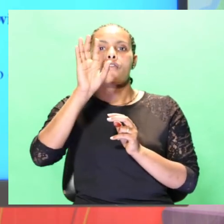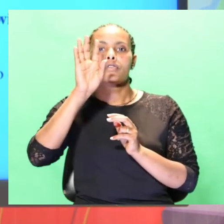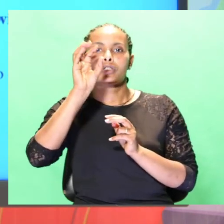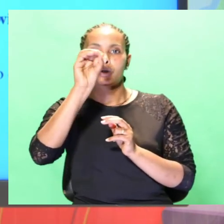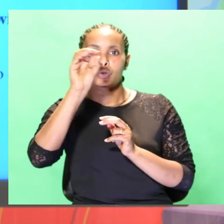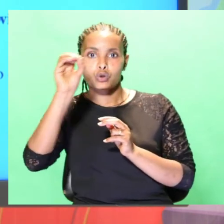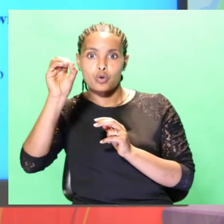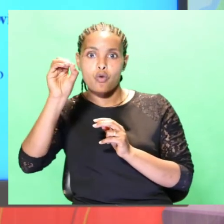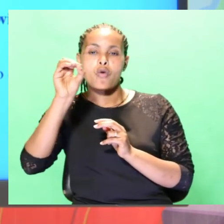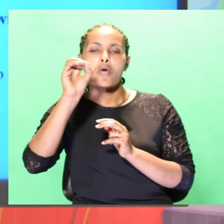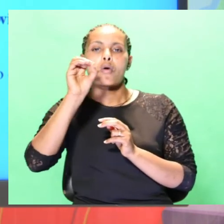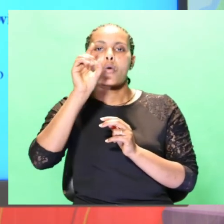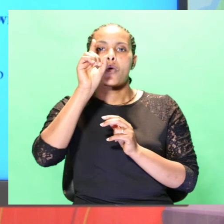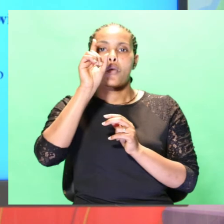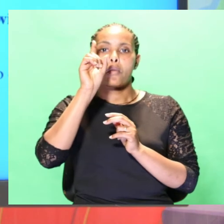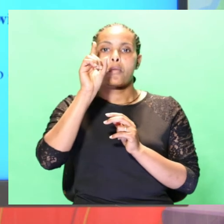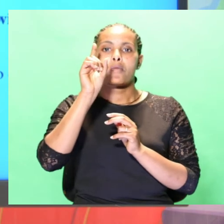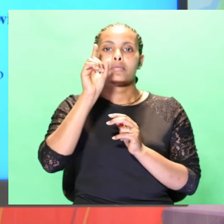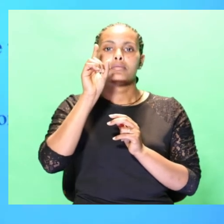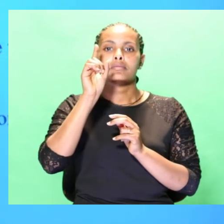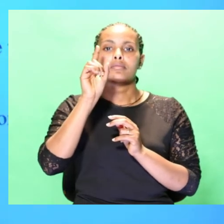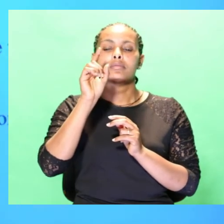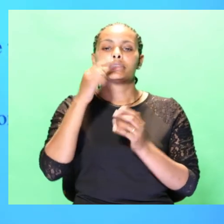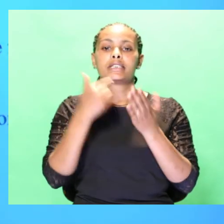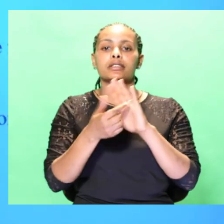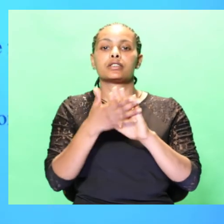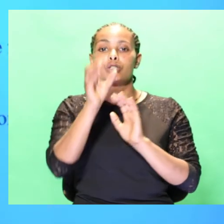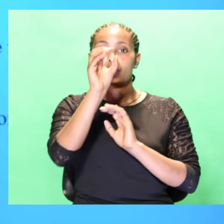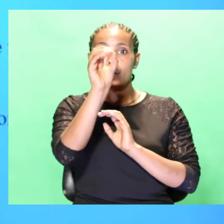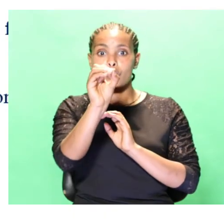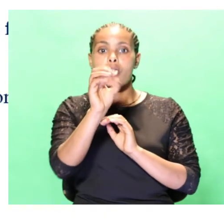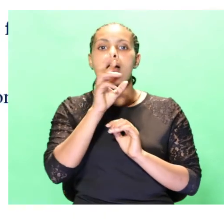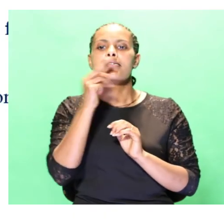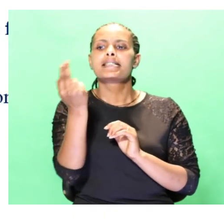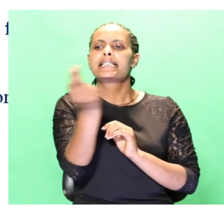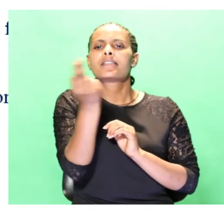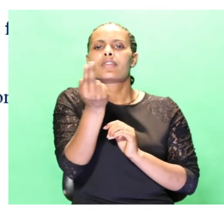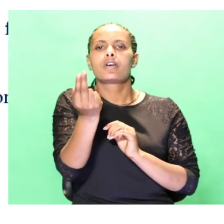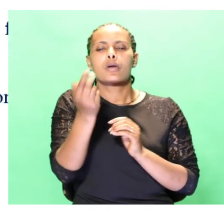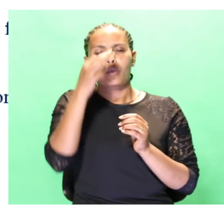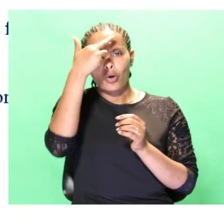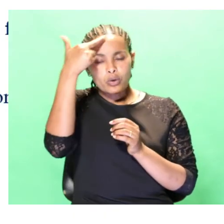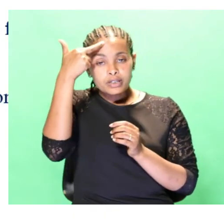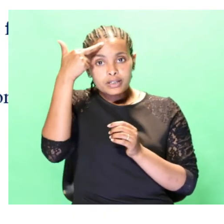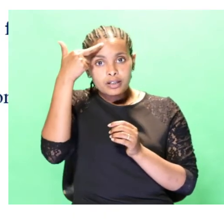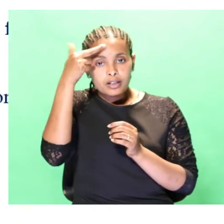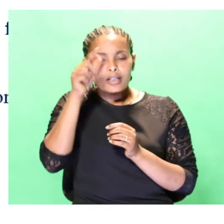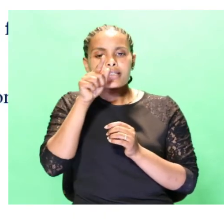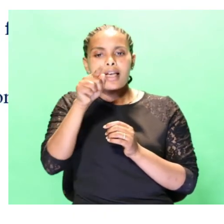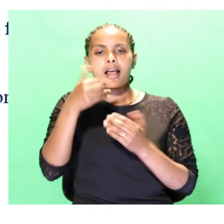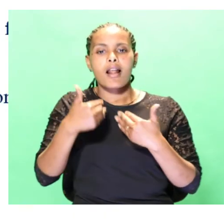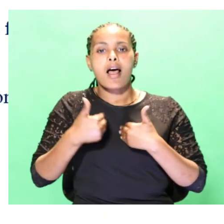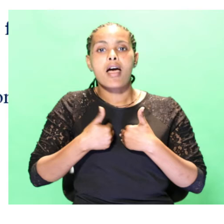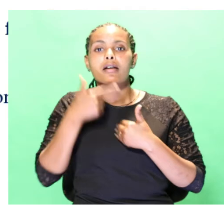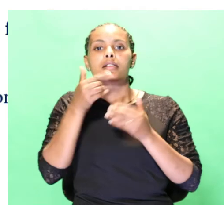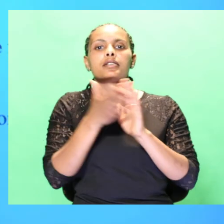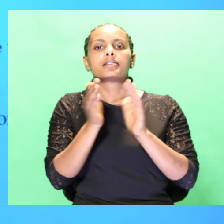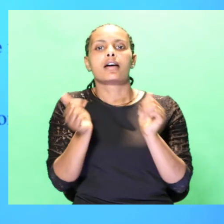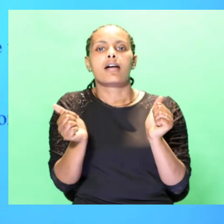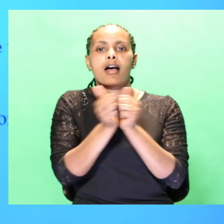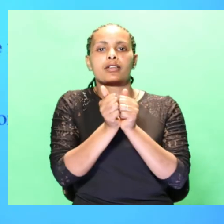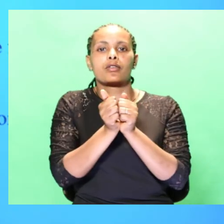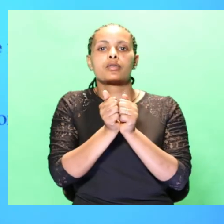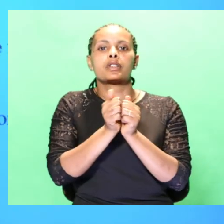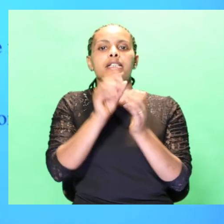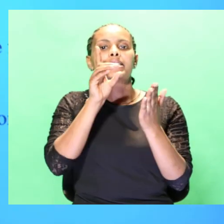140.00 has 5 significant figures. These zeros are significant because they lie to the right of